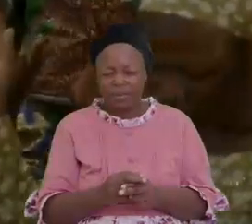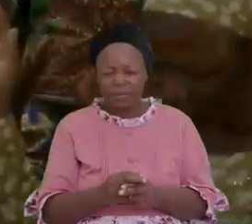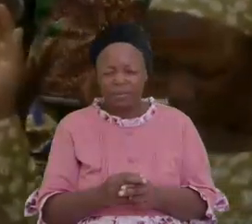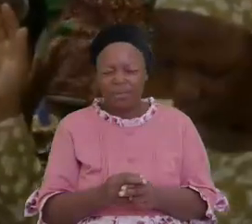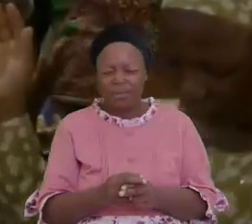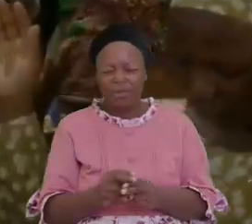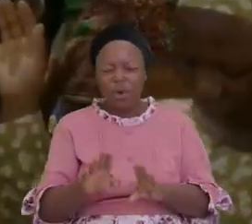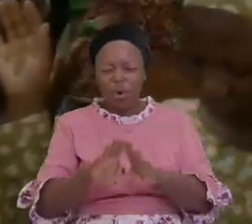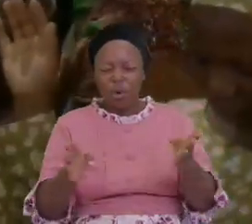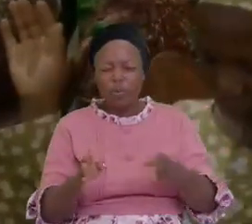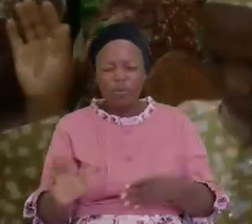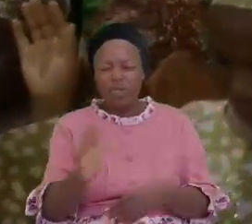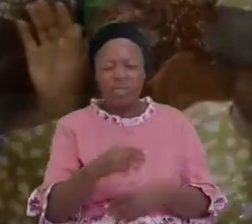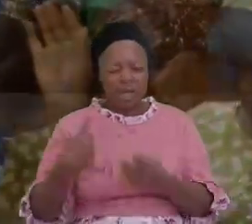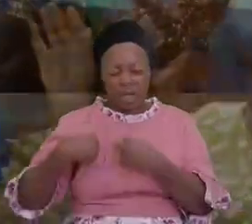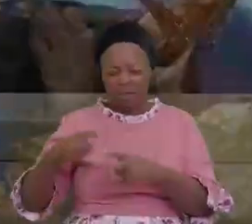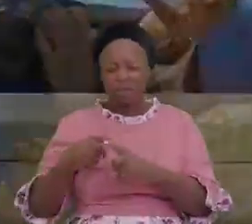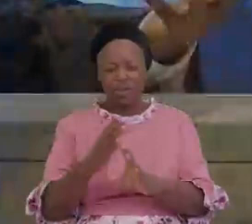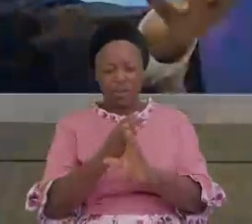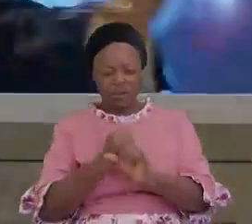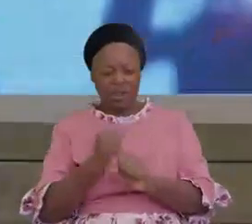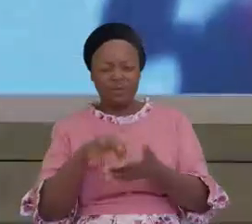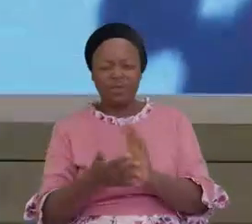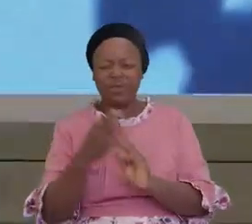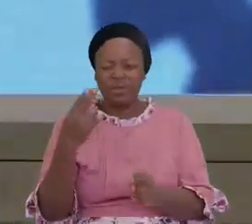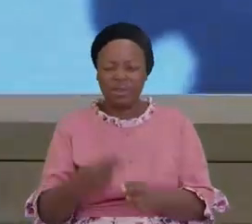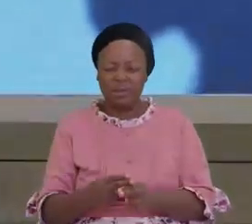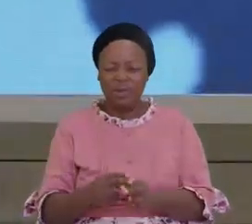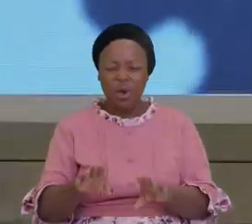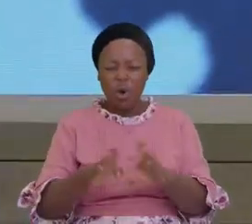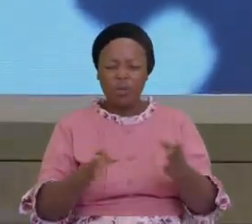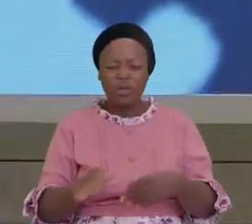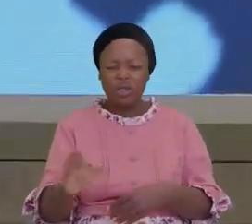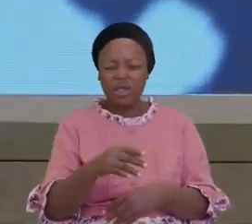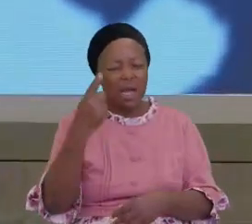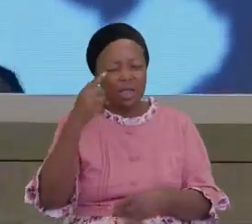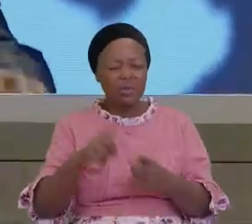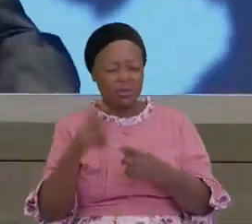Open their hearts to receive. Open their eyes to see.